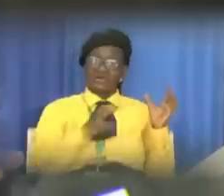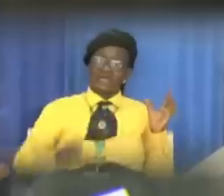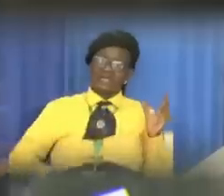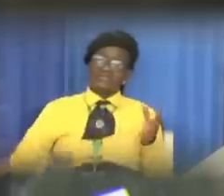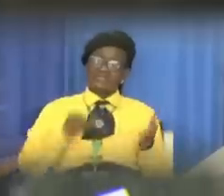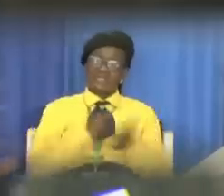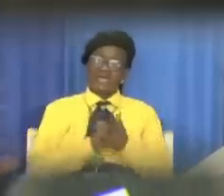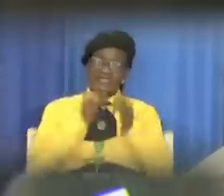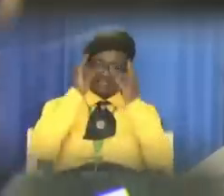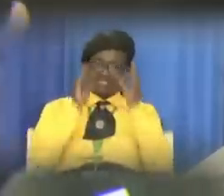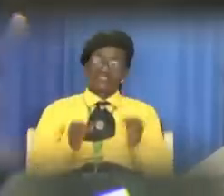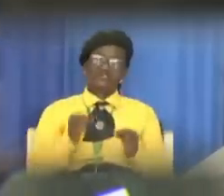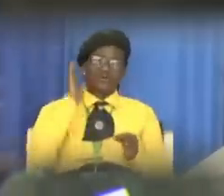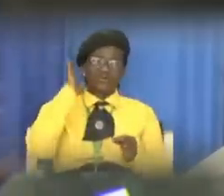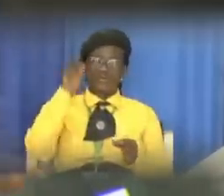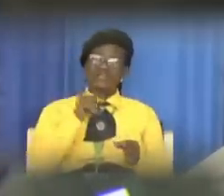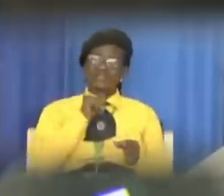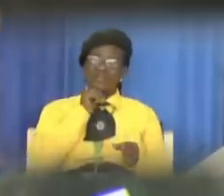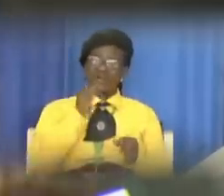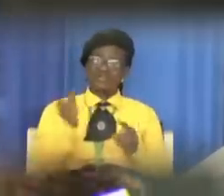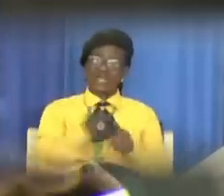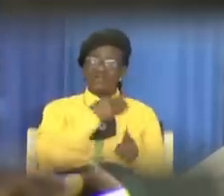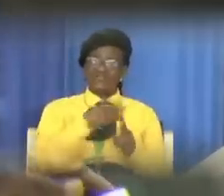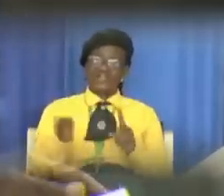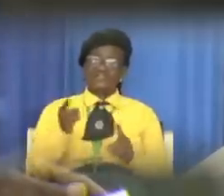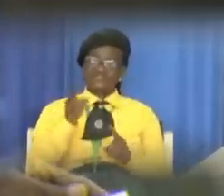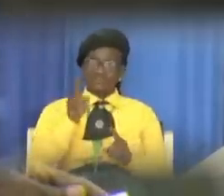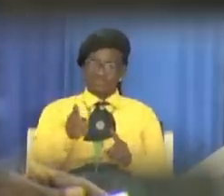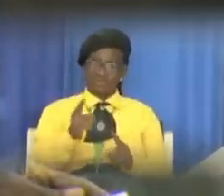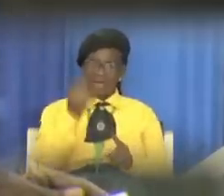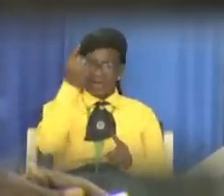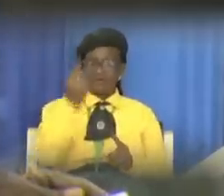children, including those that are yet to be born.